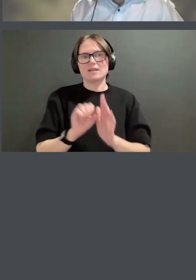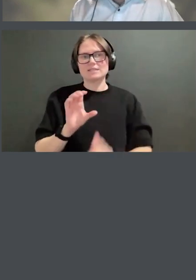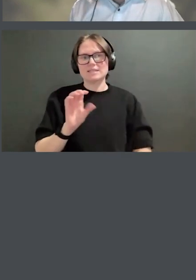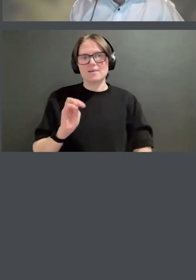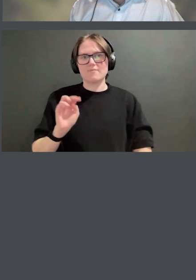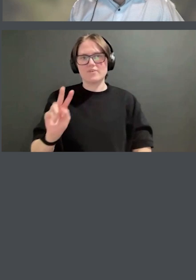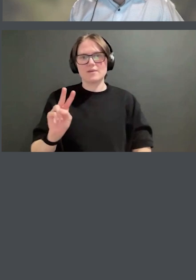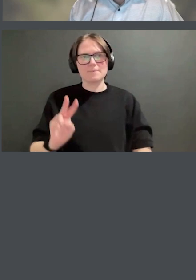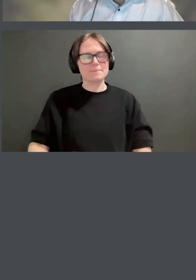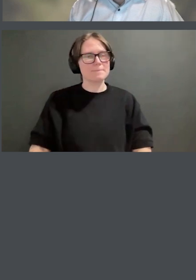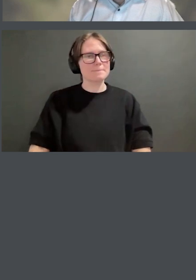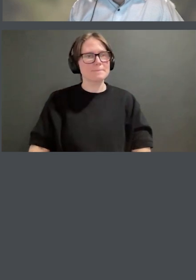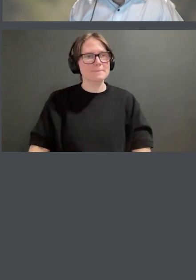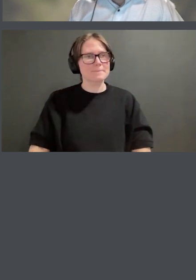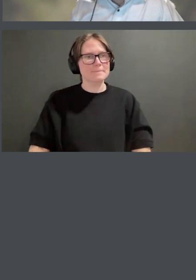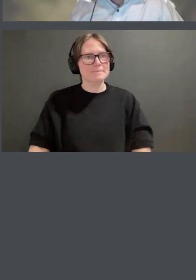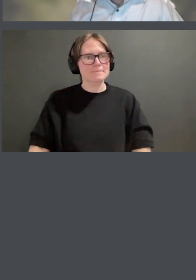CMV.